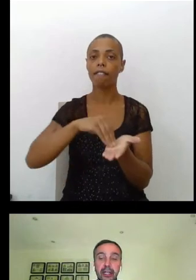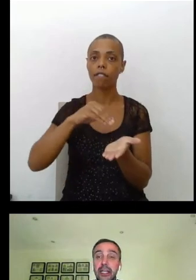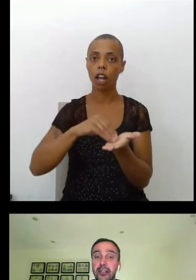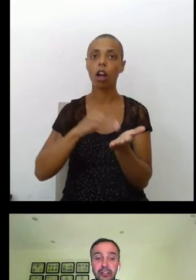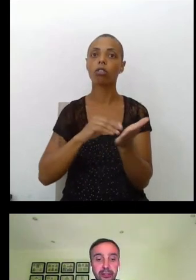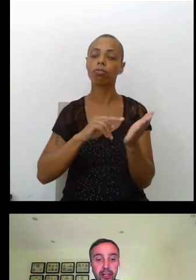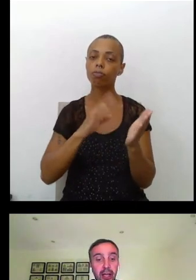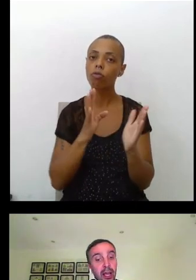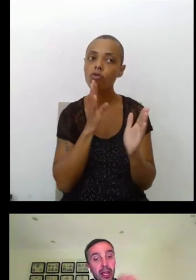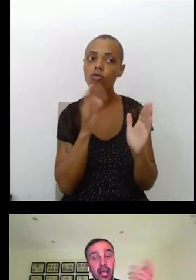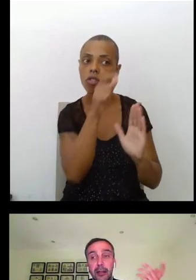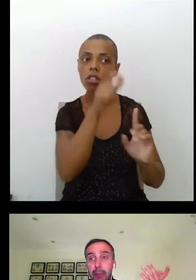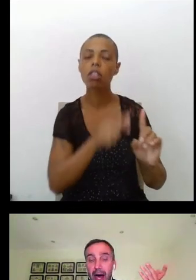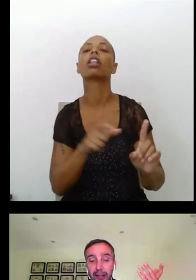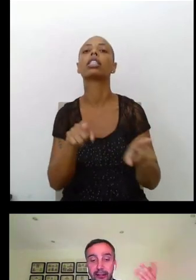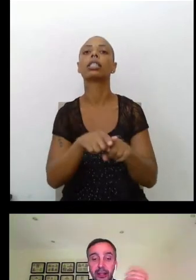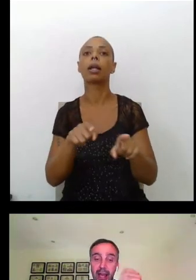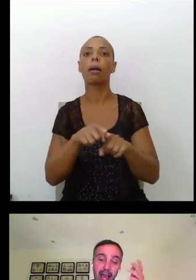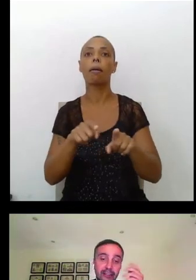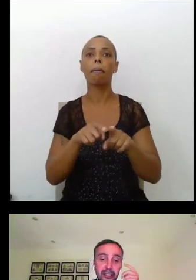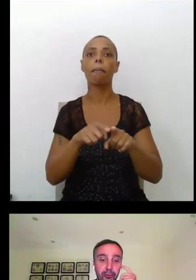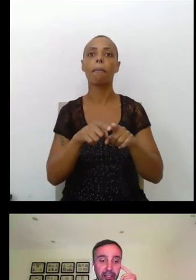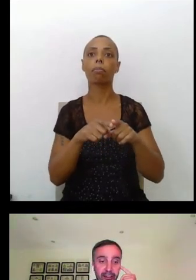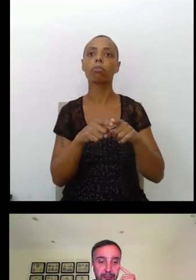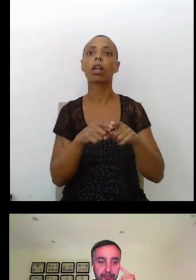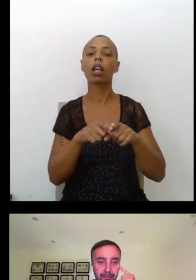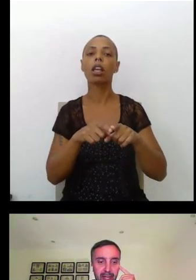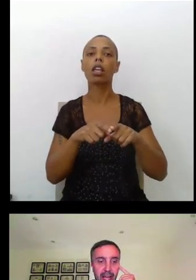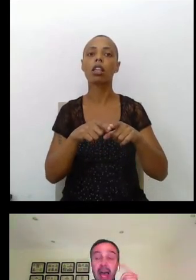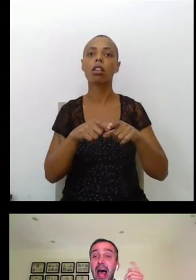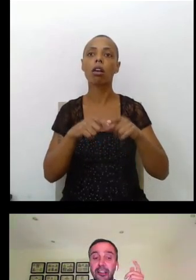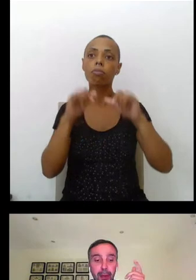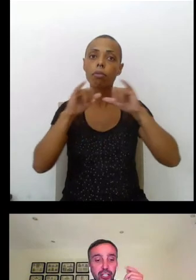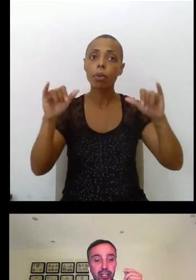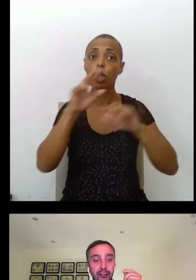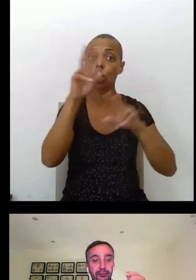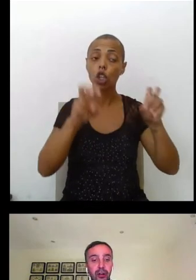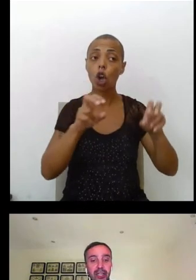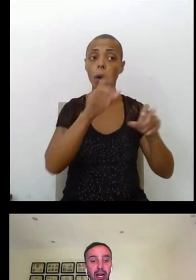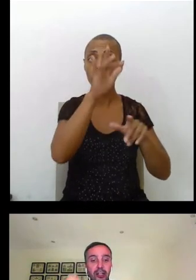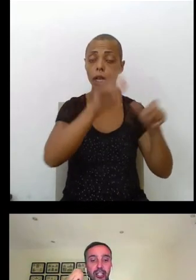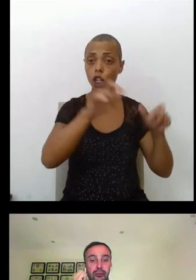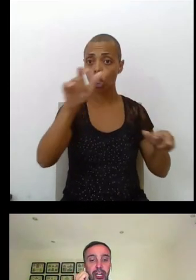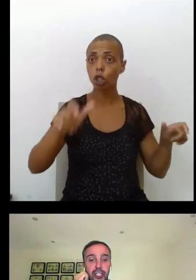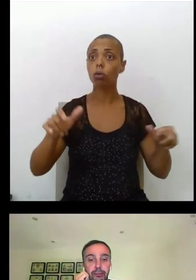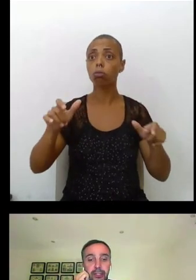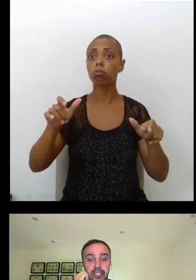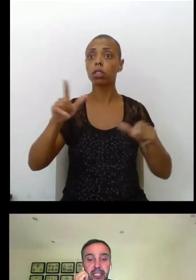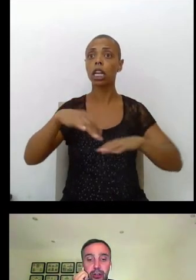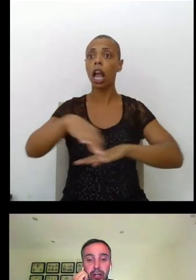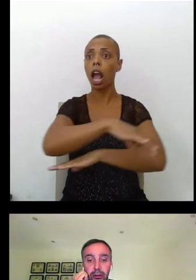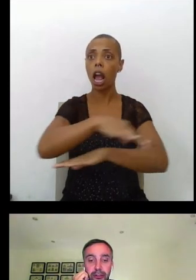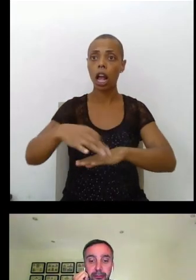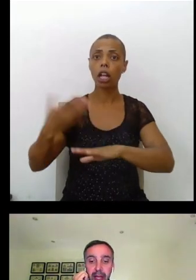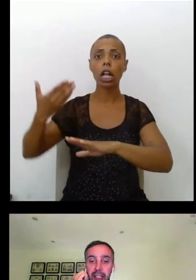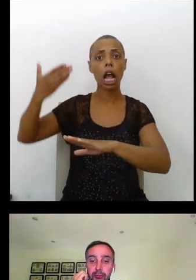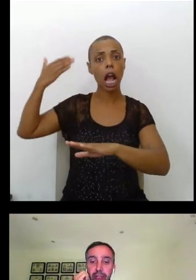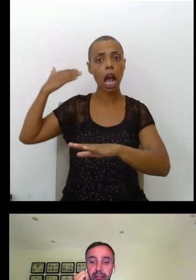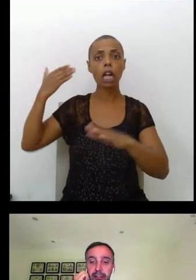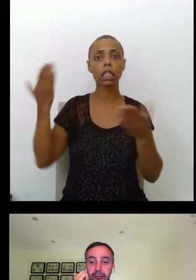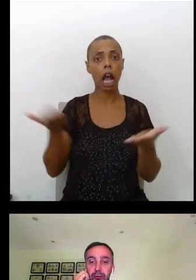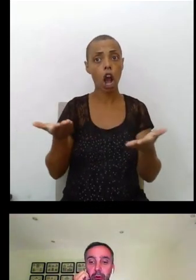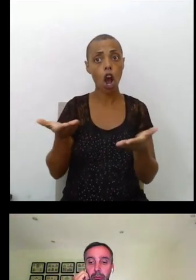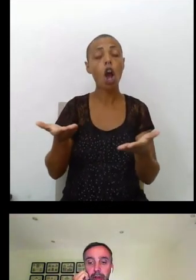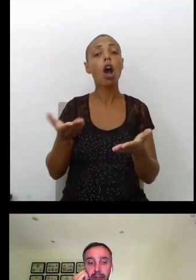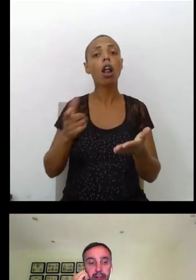gay and lesbian leaders in the past as in the present especially for a younger generation the Tino goes